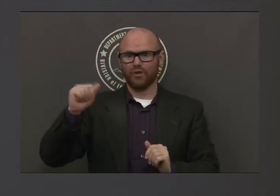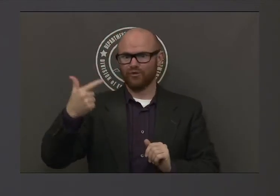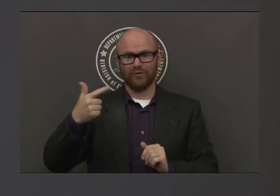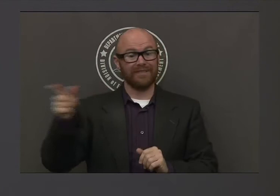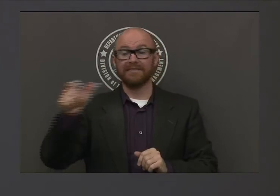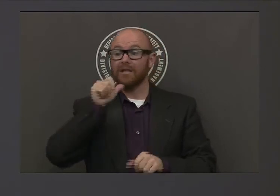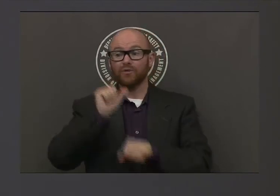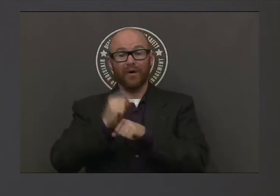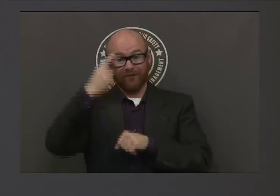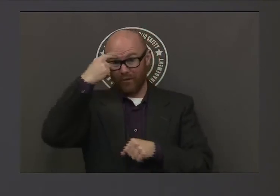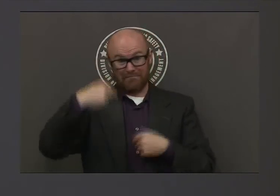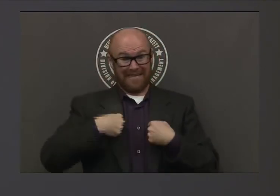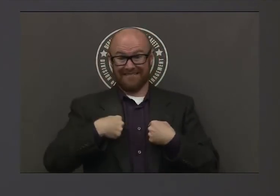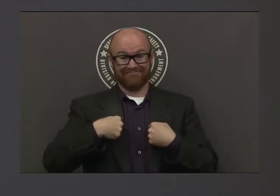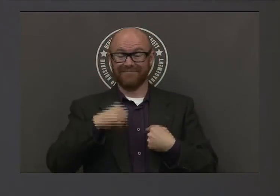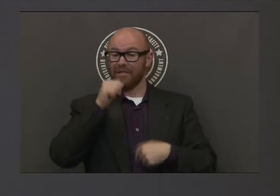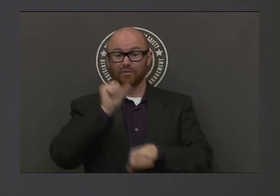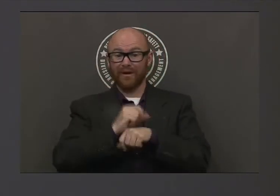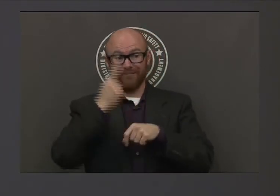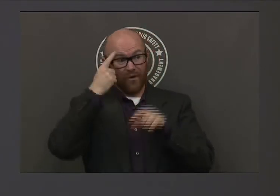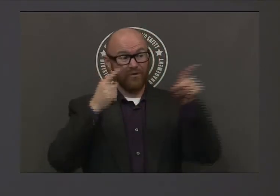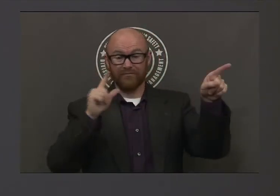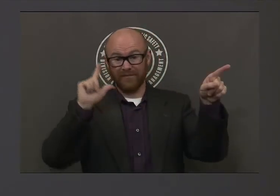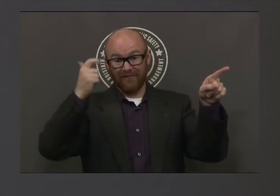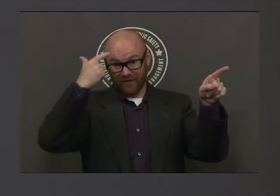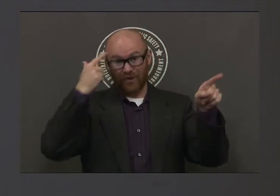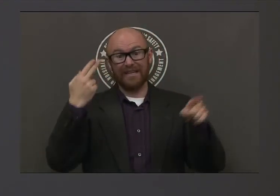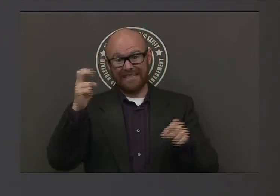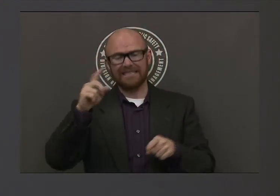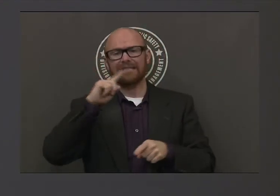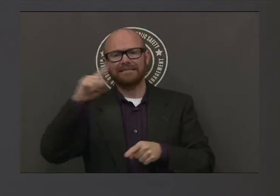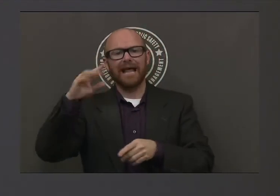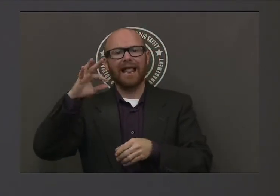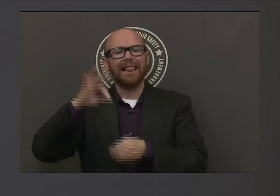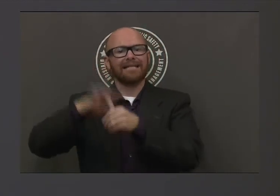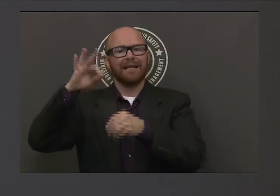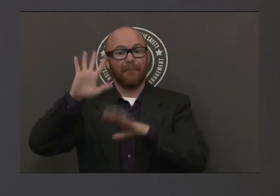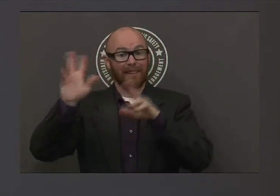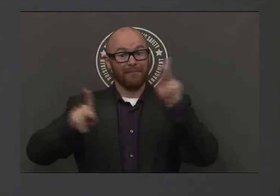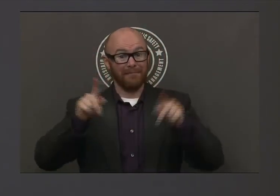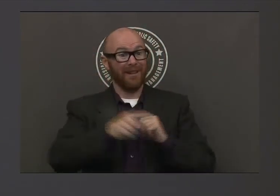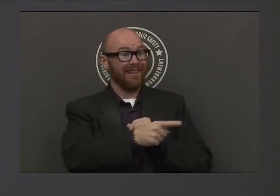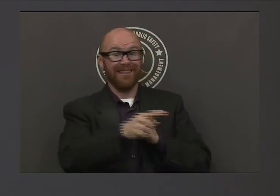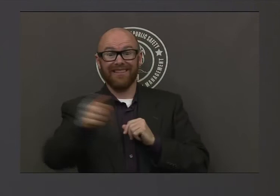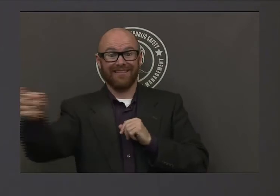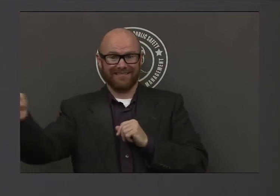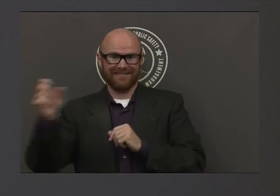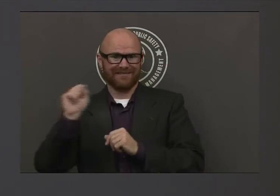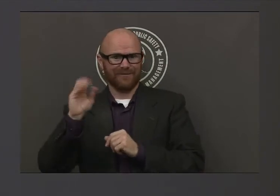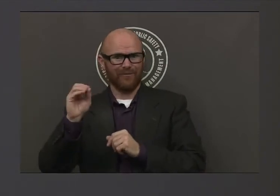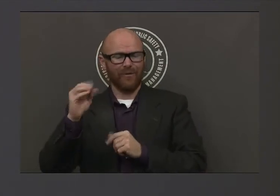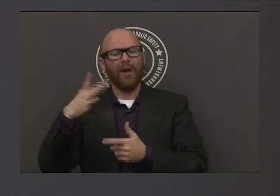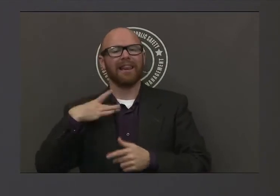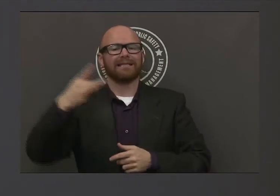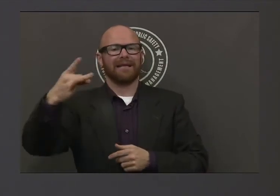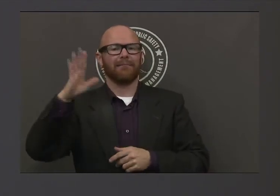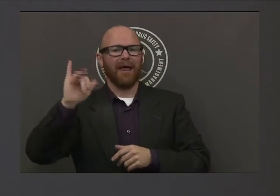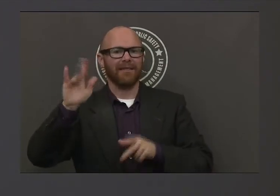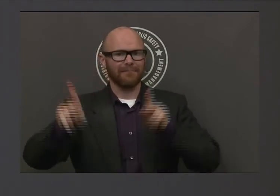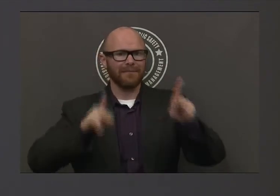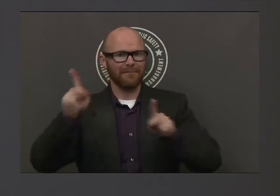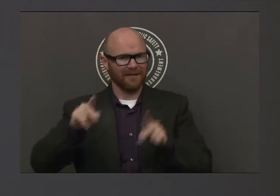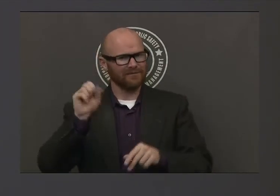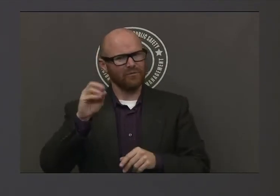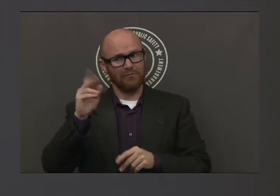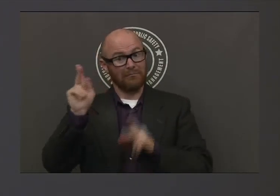me. He doesn't work for the governor. He's independently elected, and he gets to make those decisions. And I know there are a lot of people in Utah that support what he's